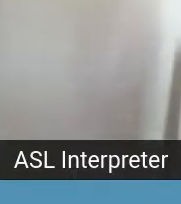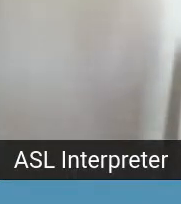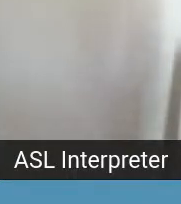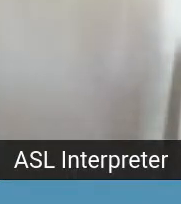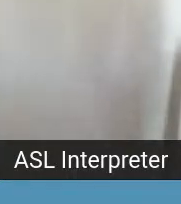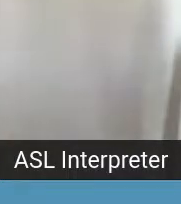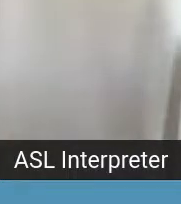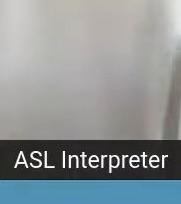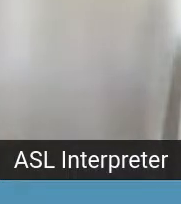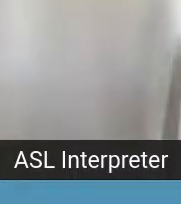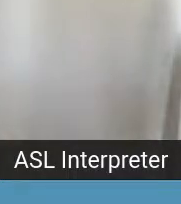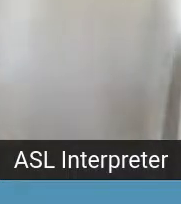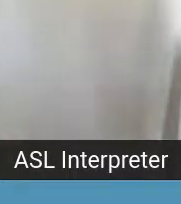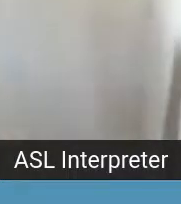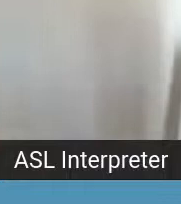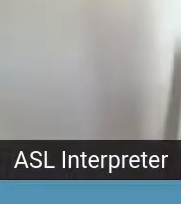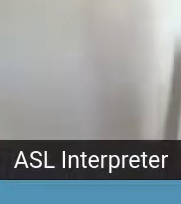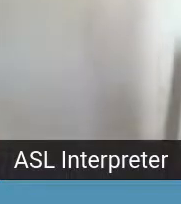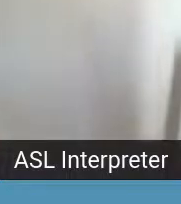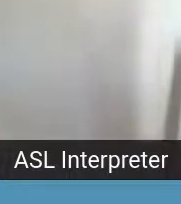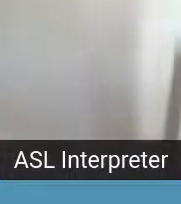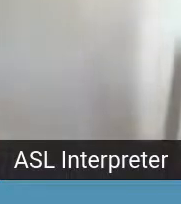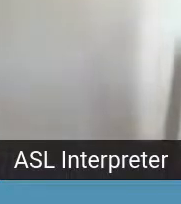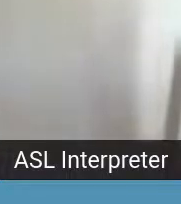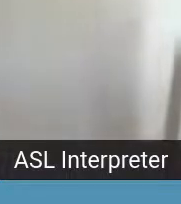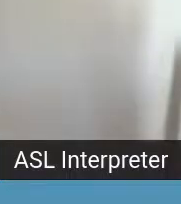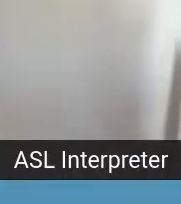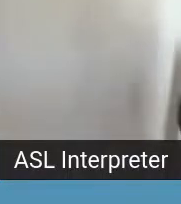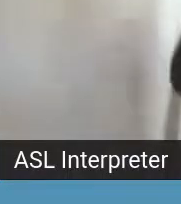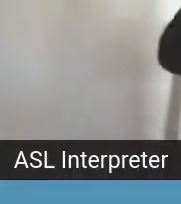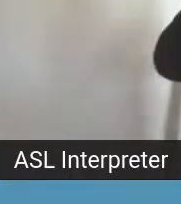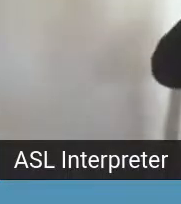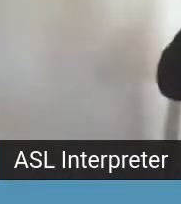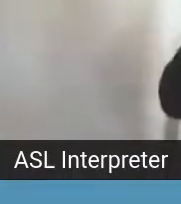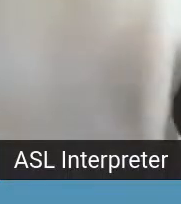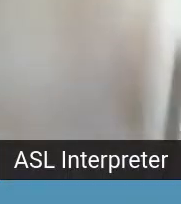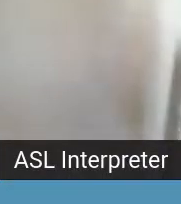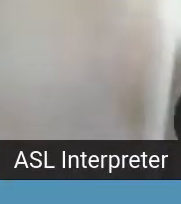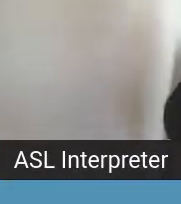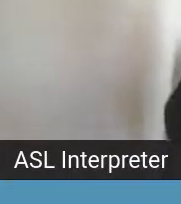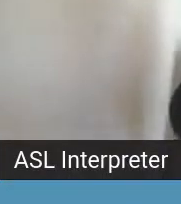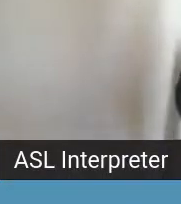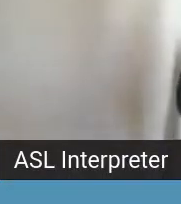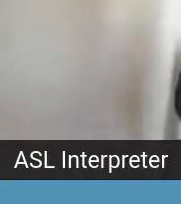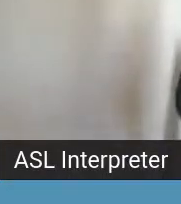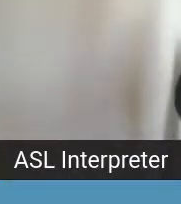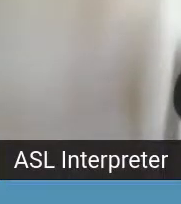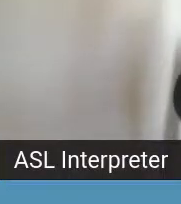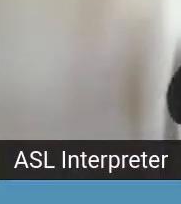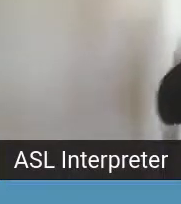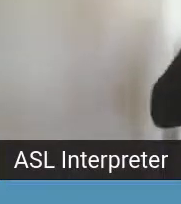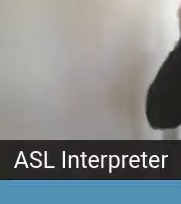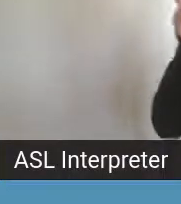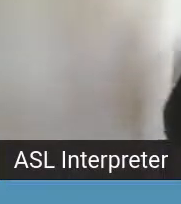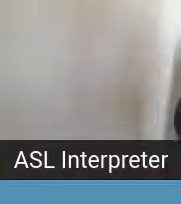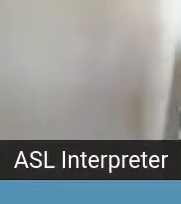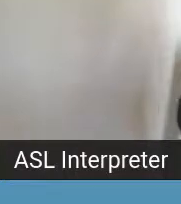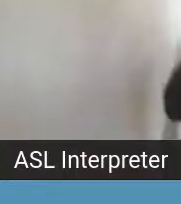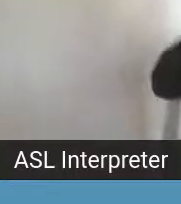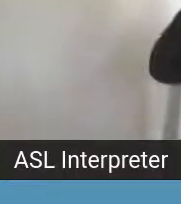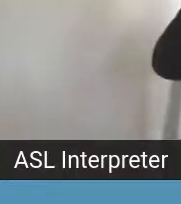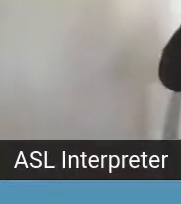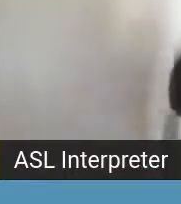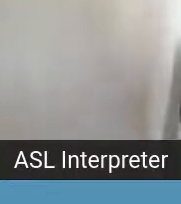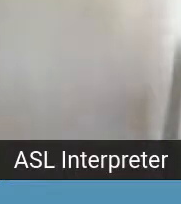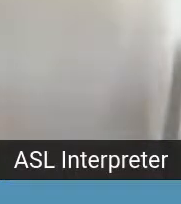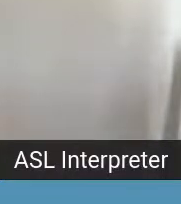background, but we have a website and we have all of the things that you've just talked about. I also say I can't